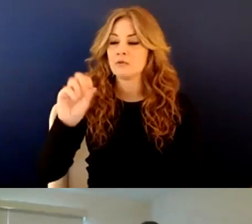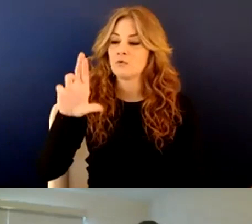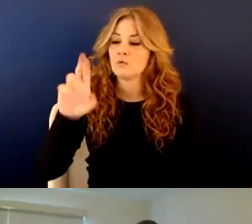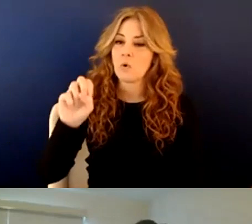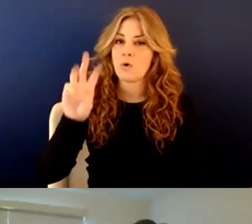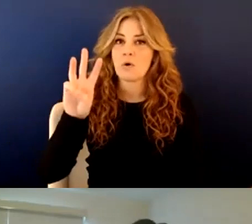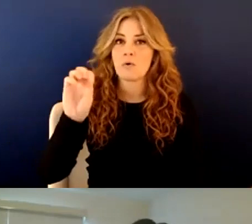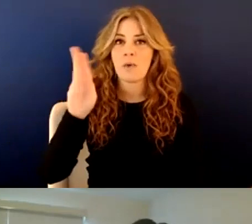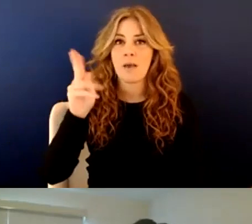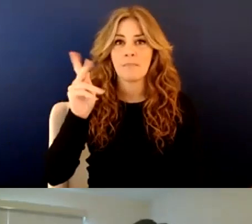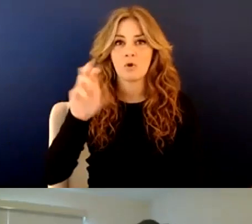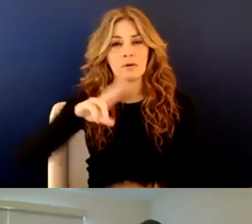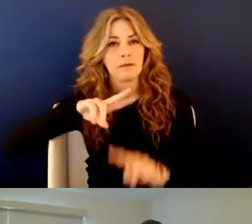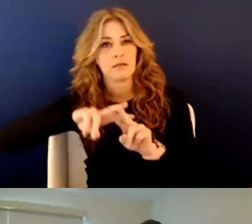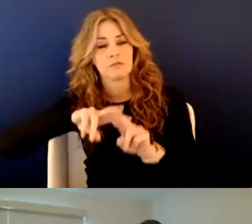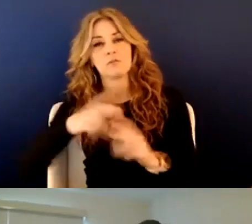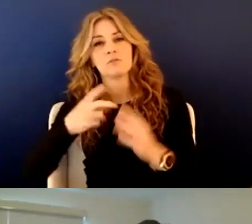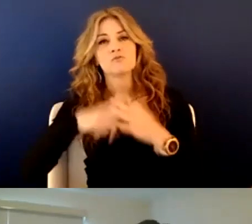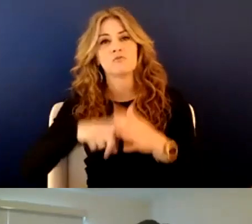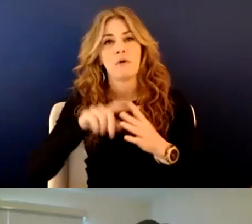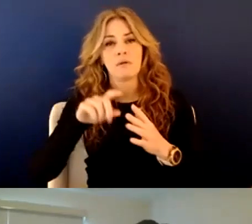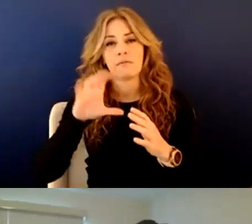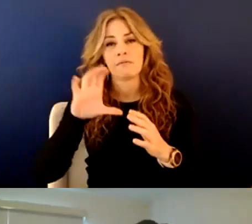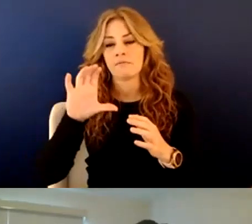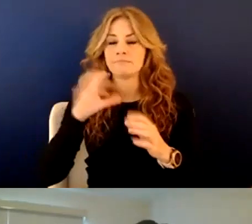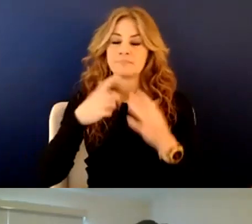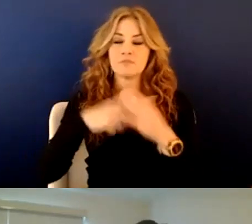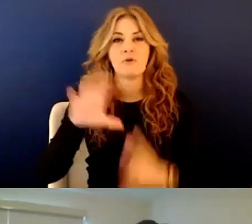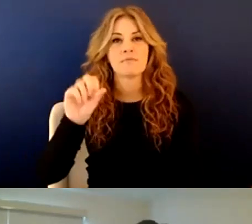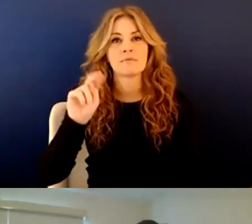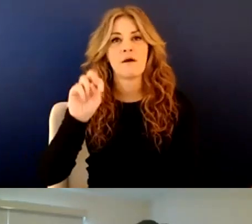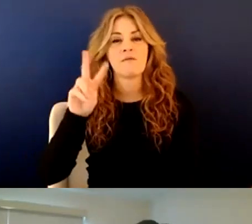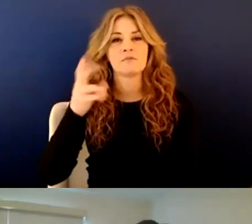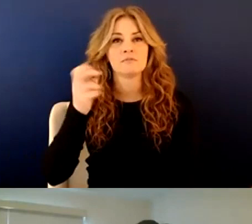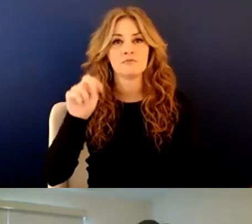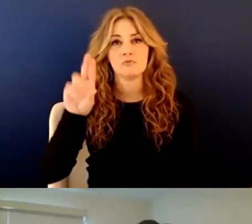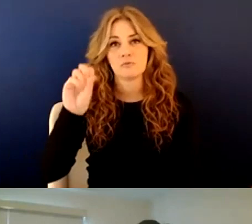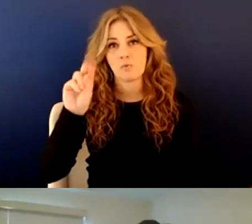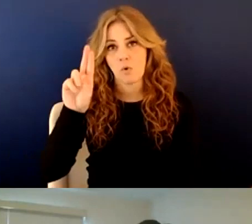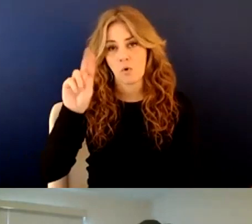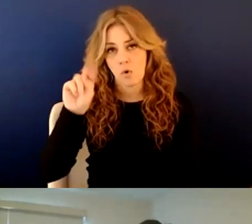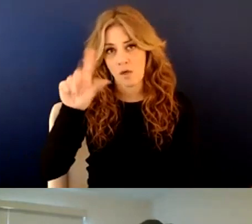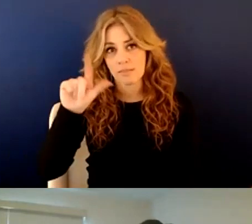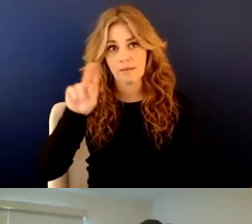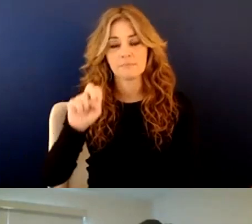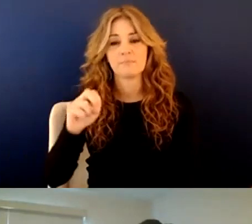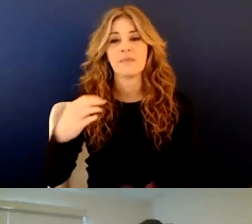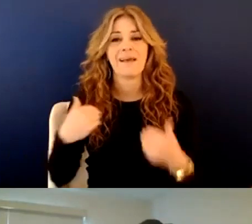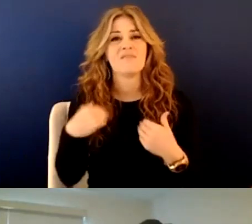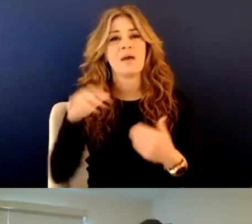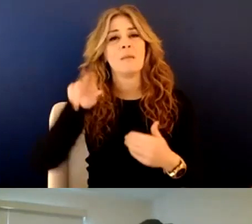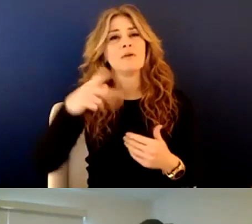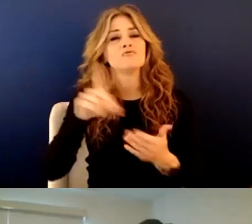the conversation online. All of our presenters today are doctoral students and